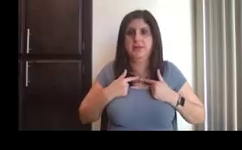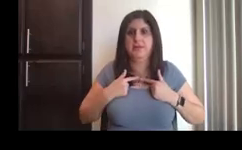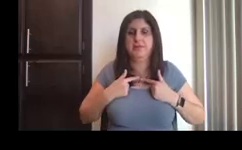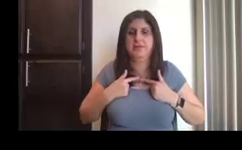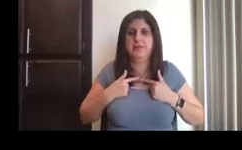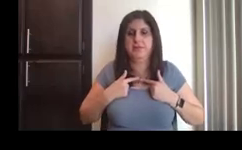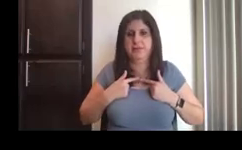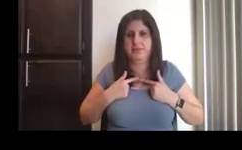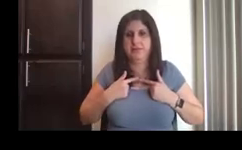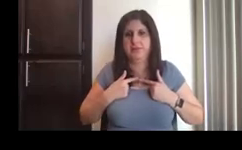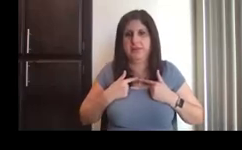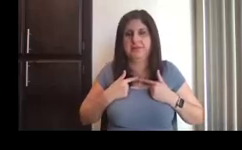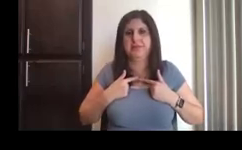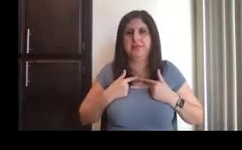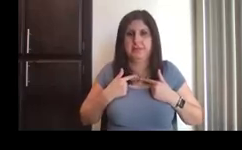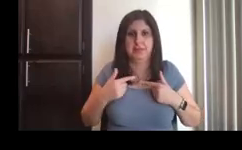Live.